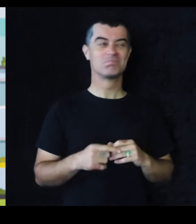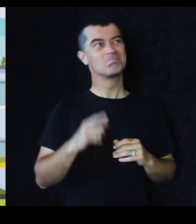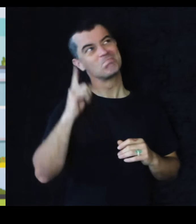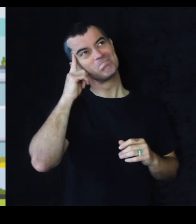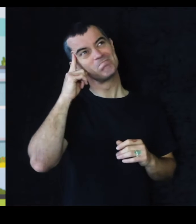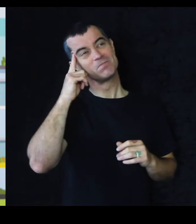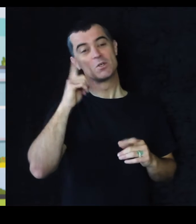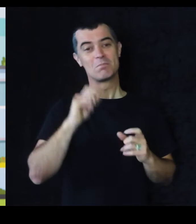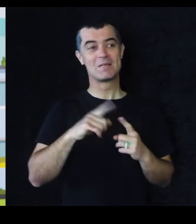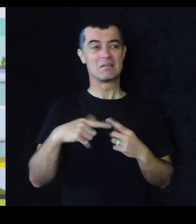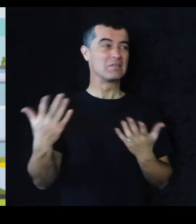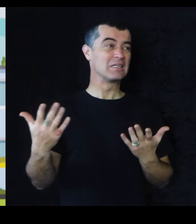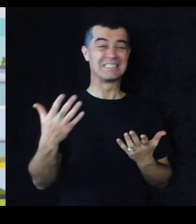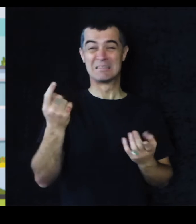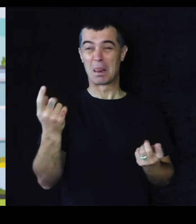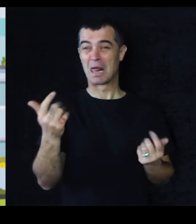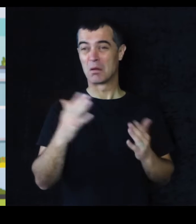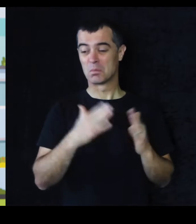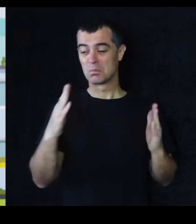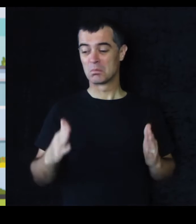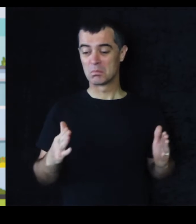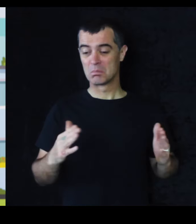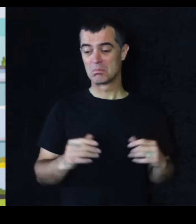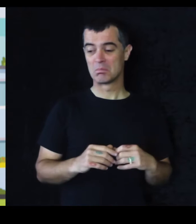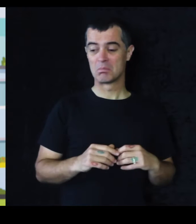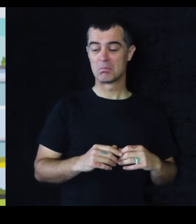would be fairly basic as a home.